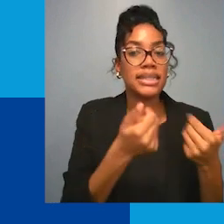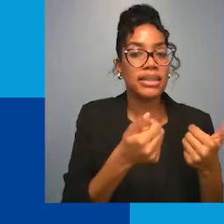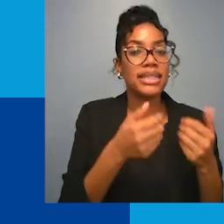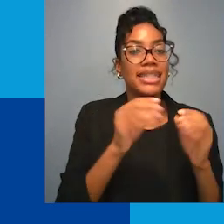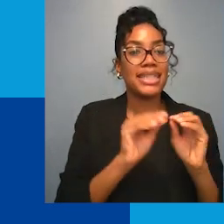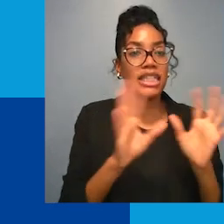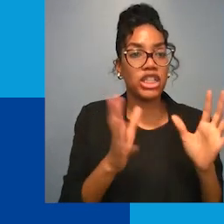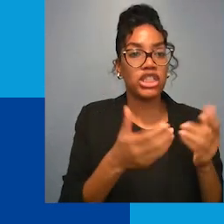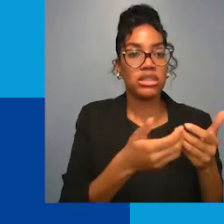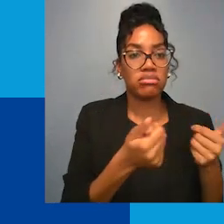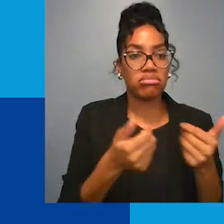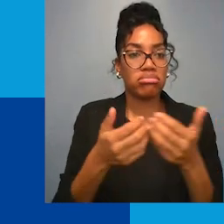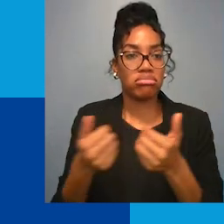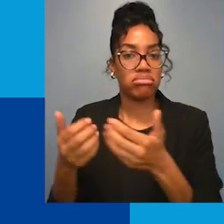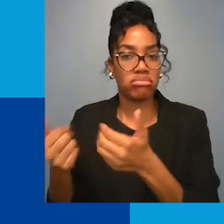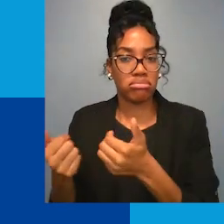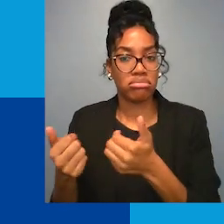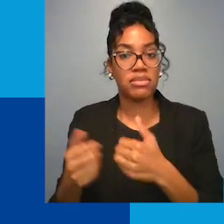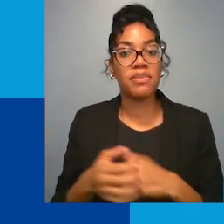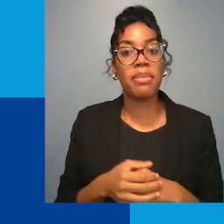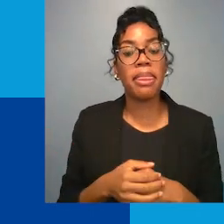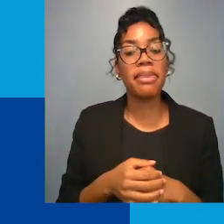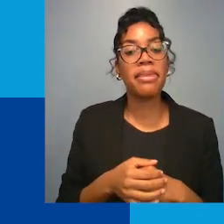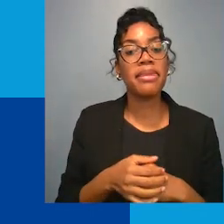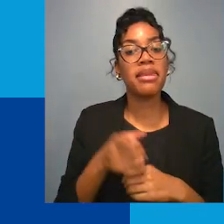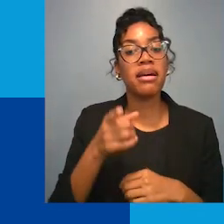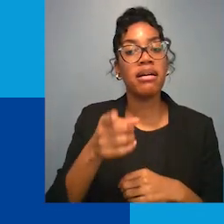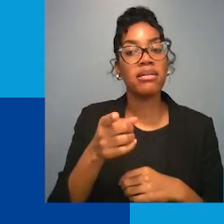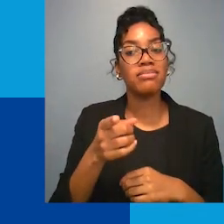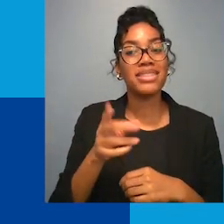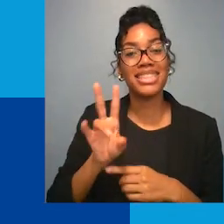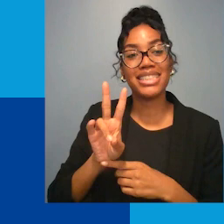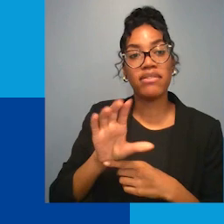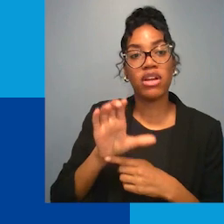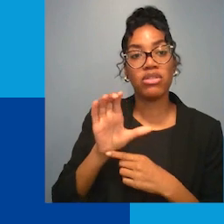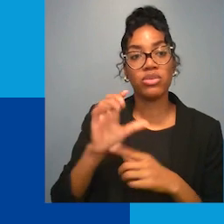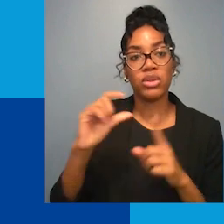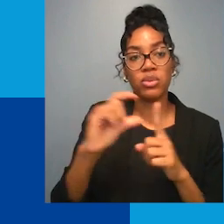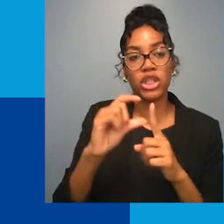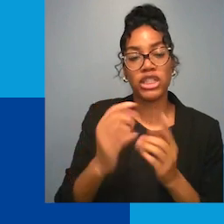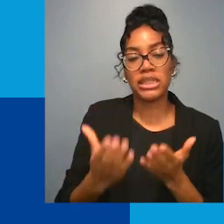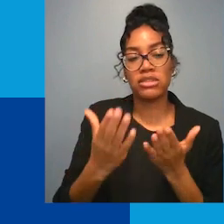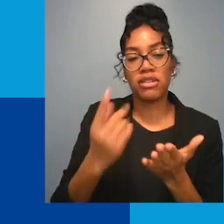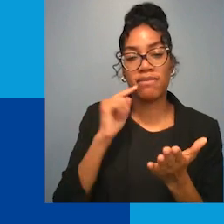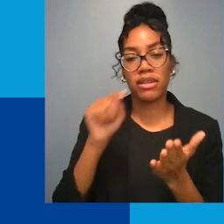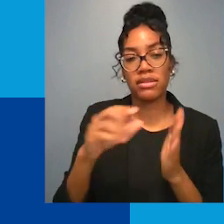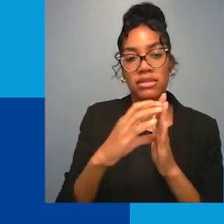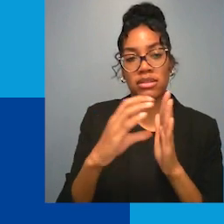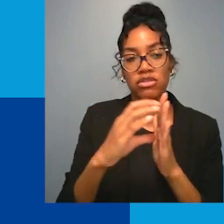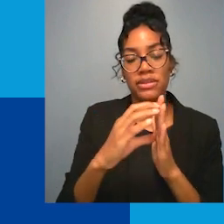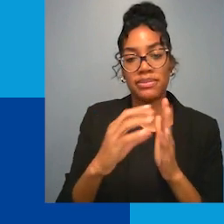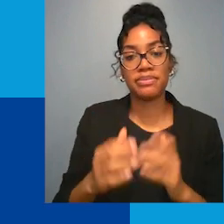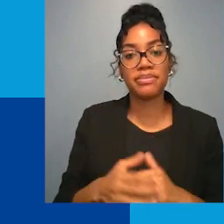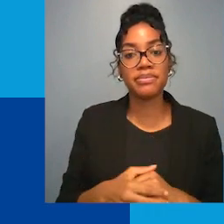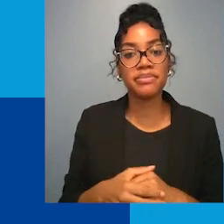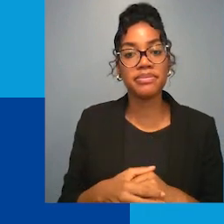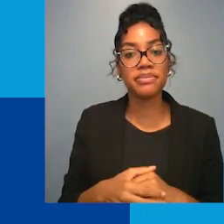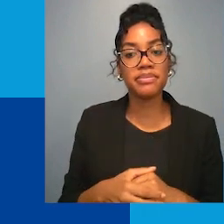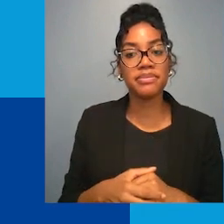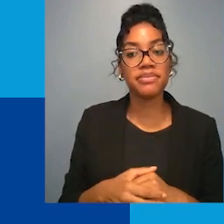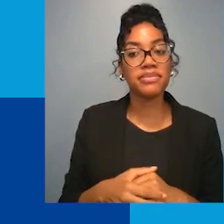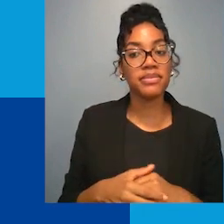clearly. The suggested word count is 700 words for this section. In this section, we have